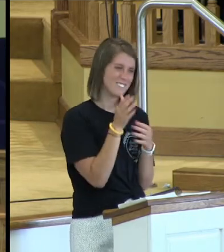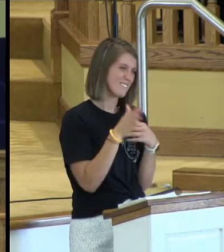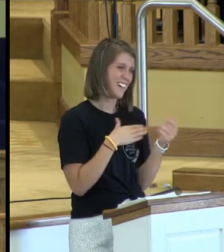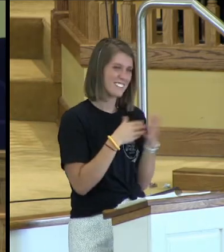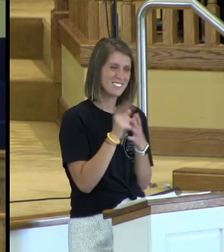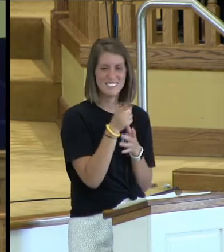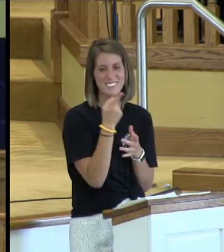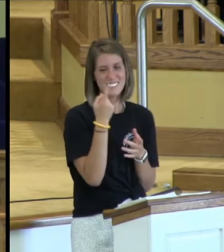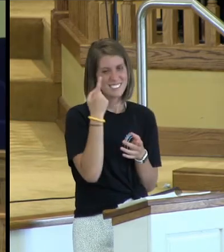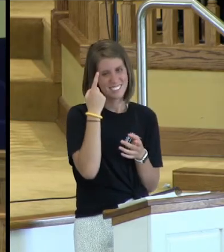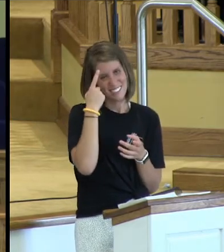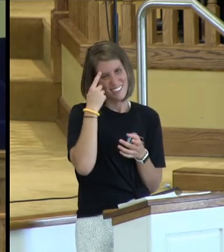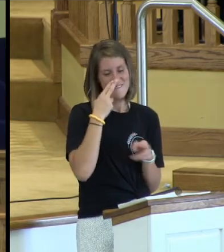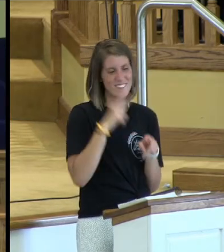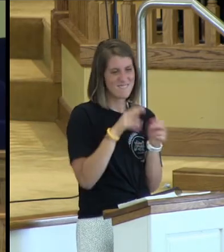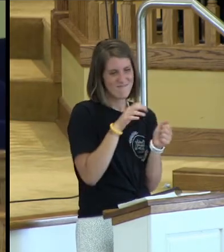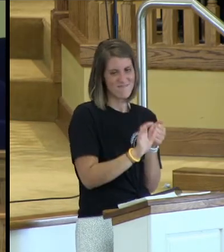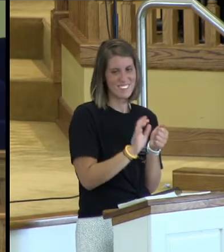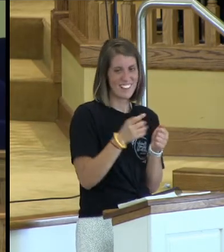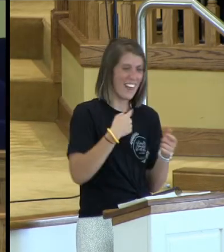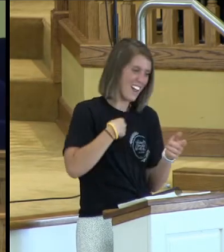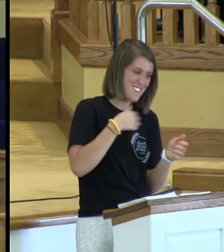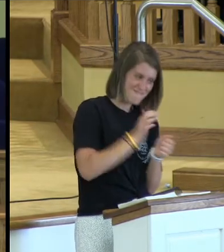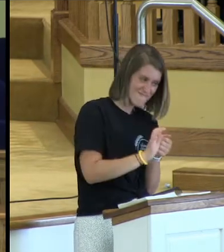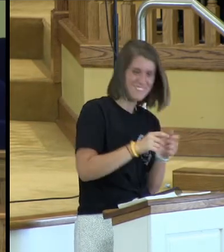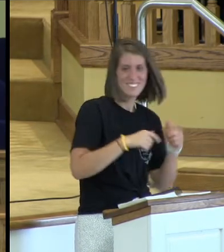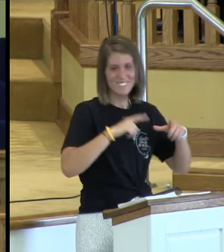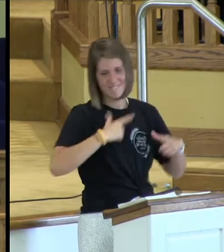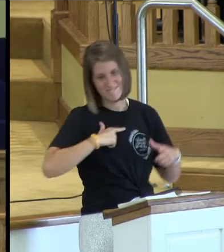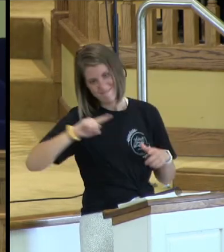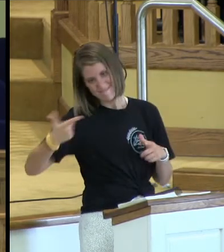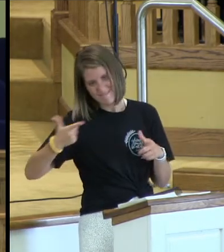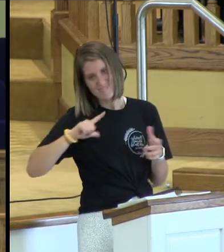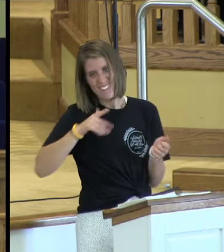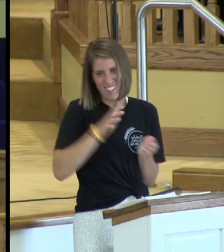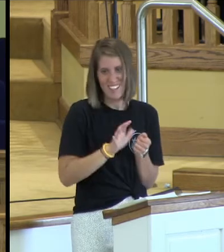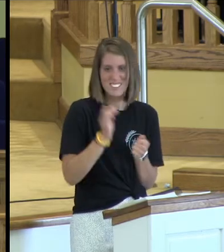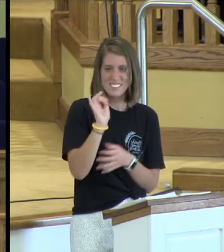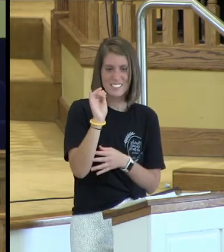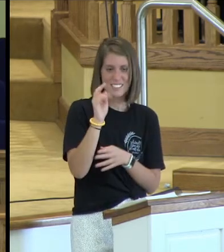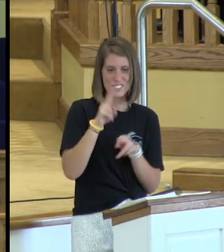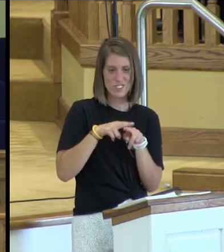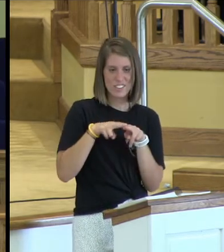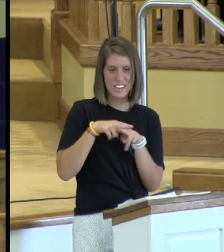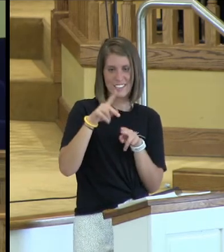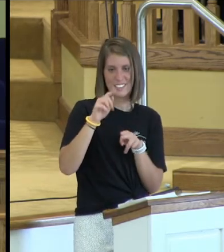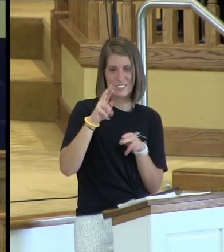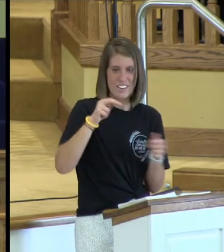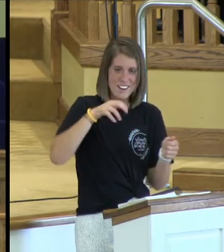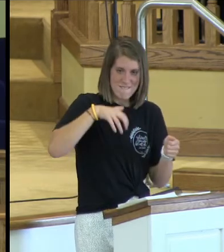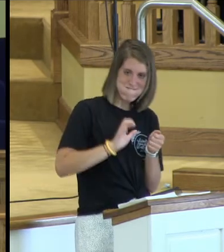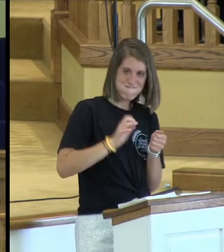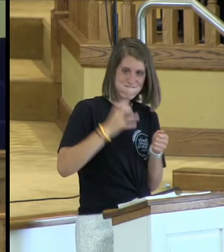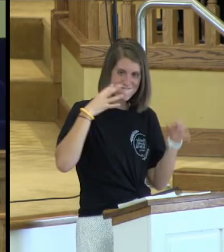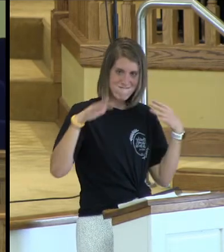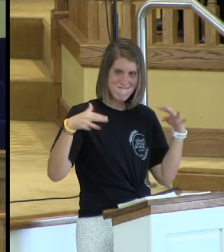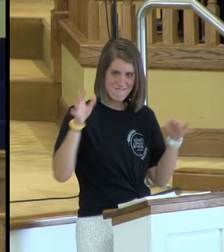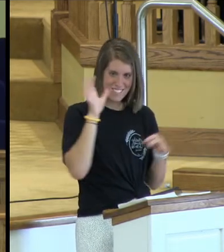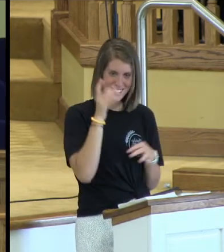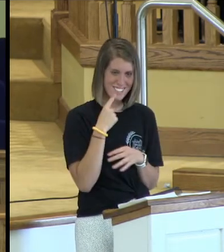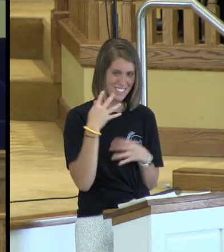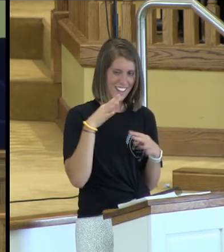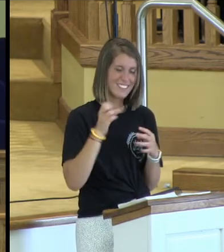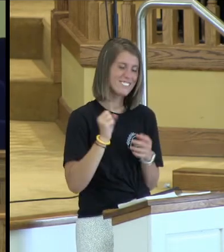Just if we thought we wanted to. Then he'd blow it, then I'd blow it, then I'd blow it, and he'd blow it. And went through a couple tunnels, and I'm